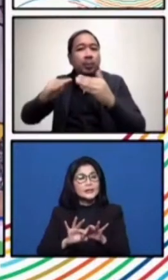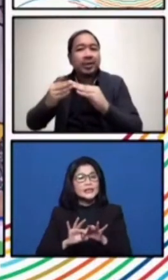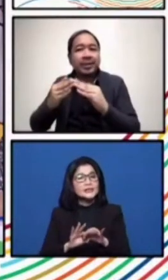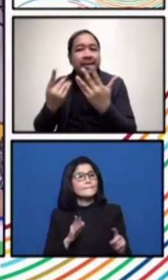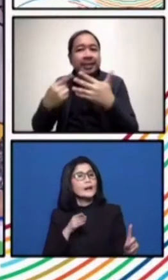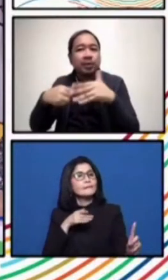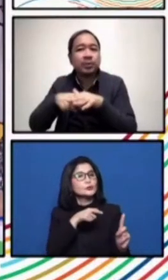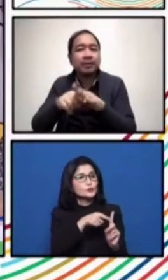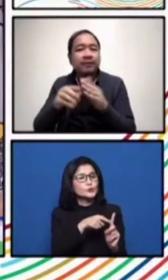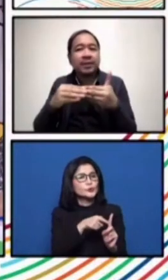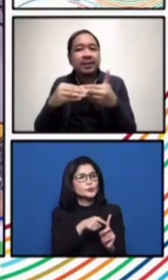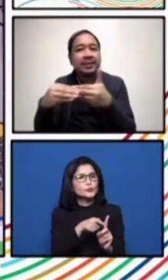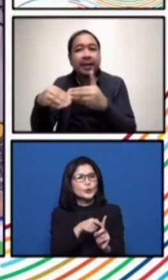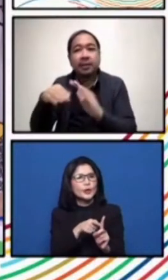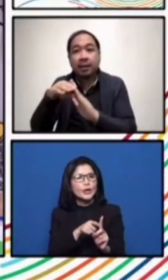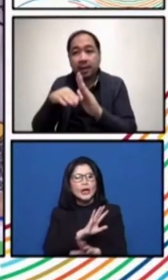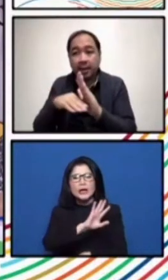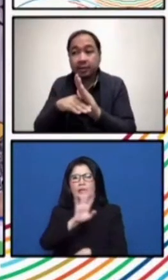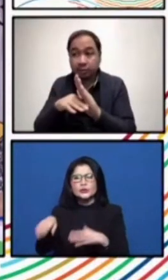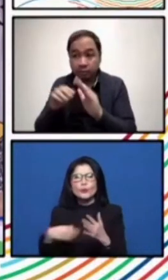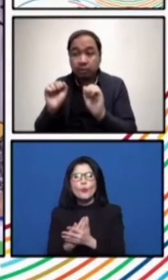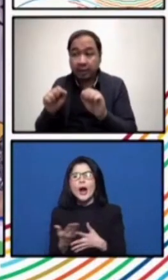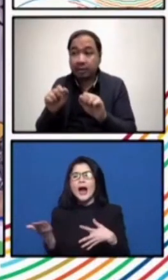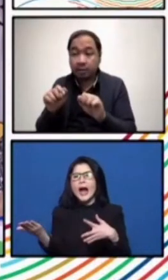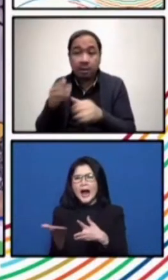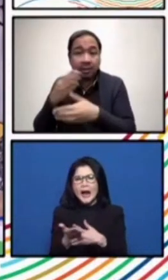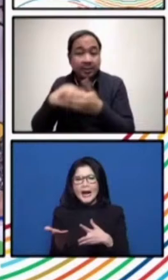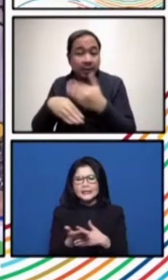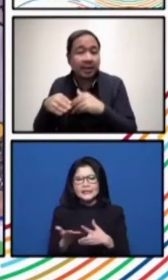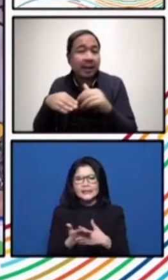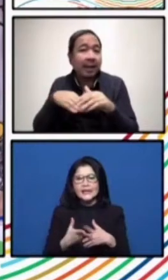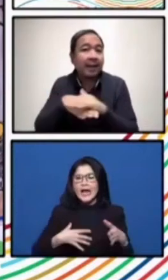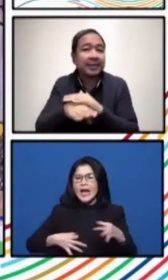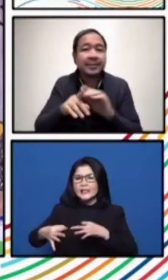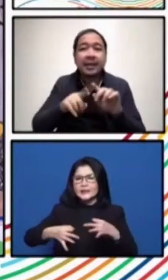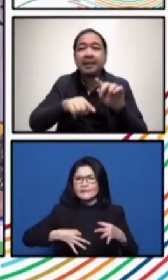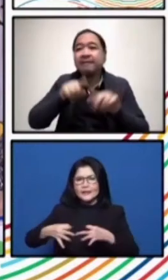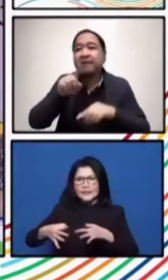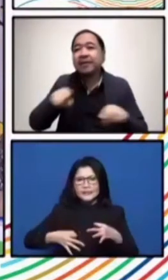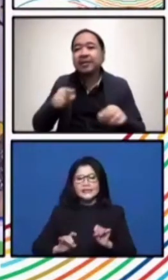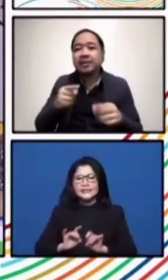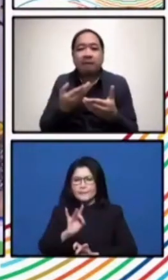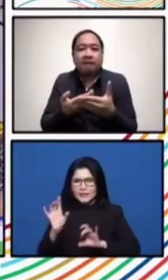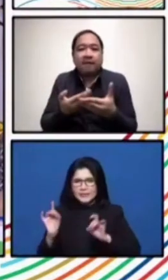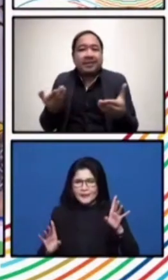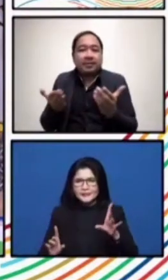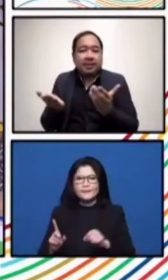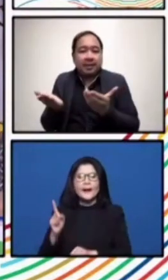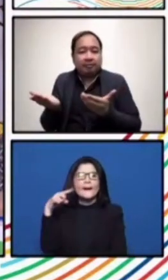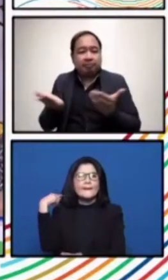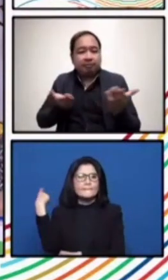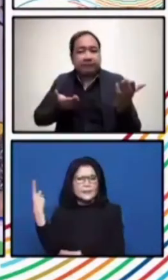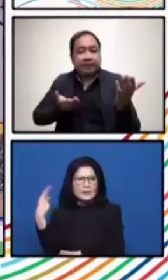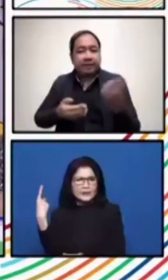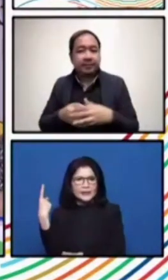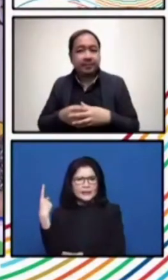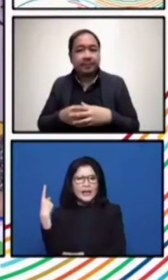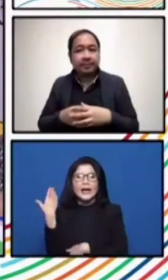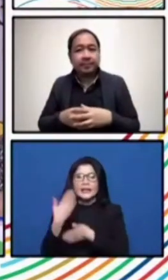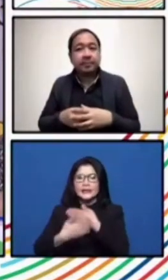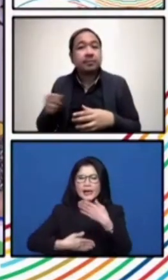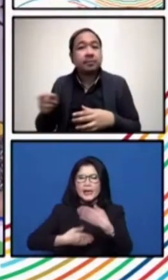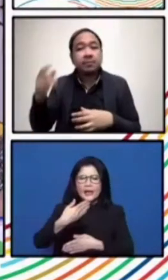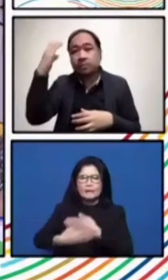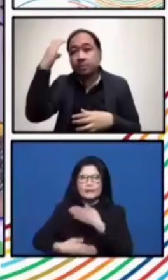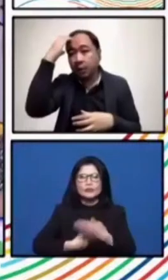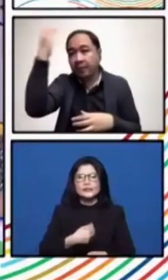for ensuring accessibility in various facilities and services the government is also in process to formulate a new